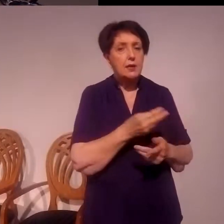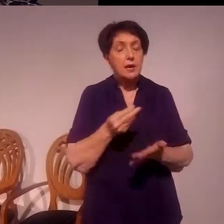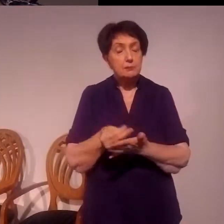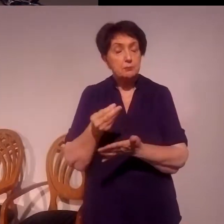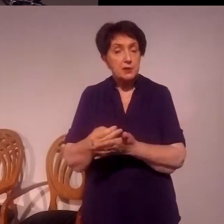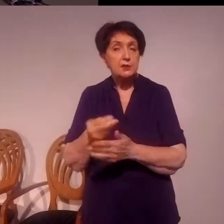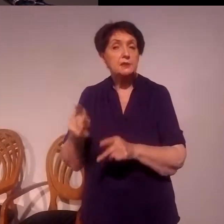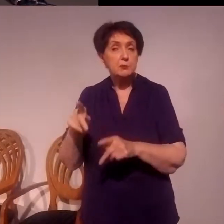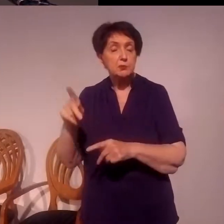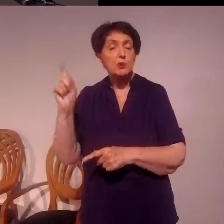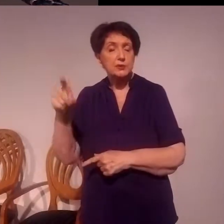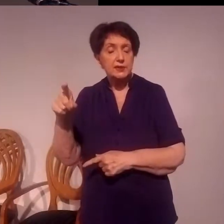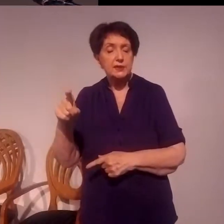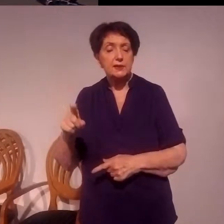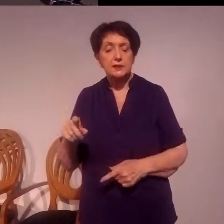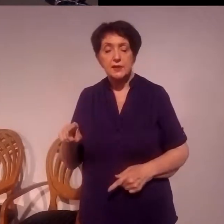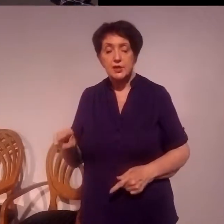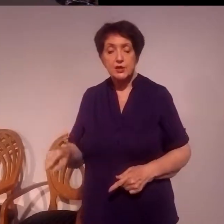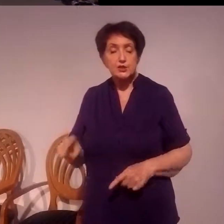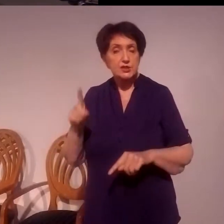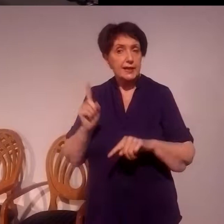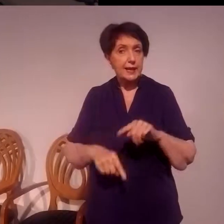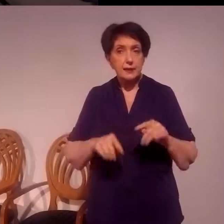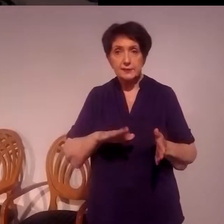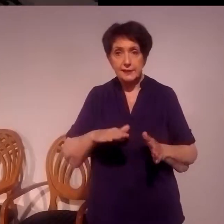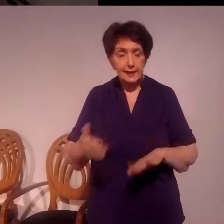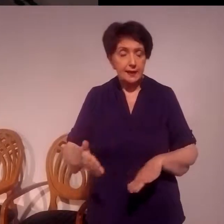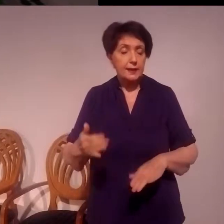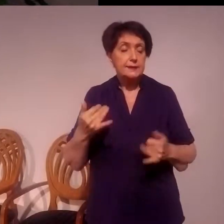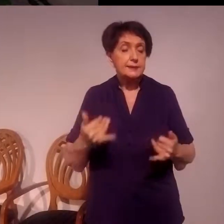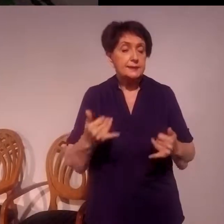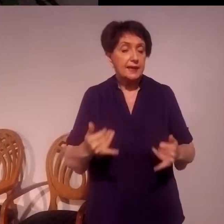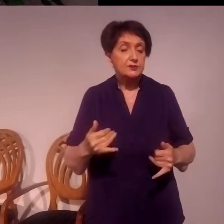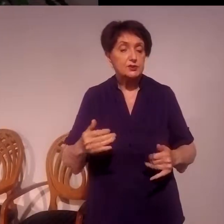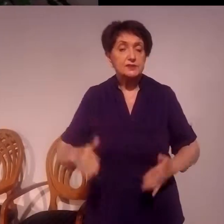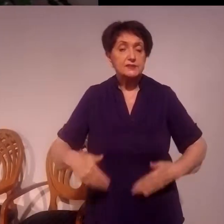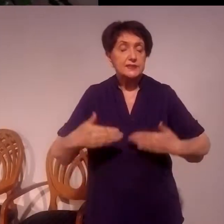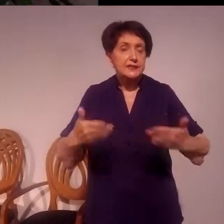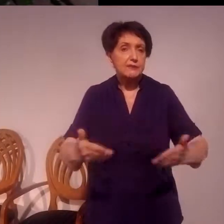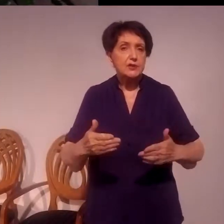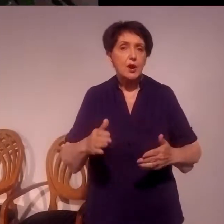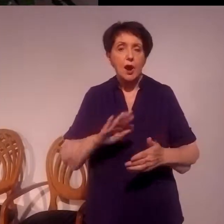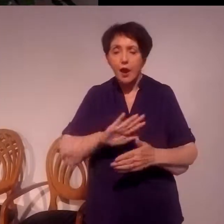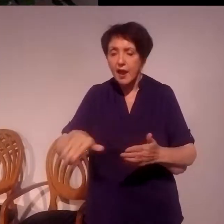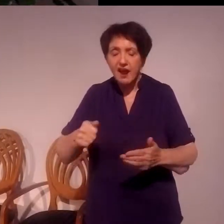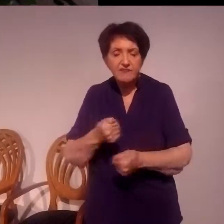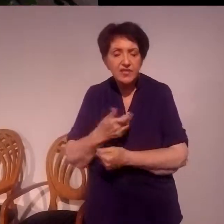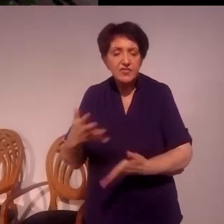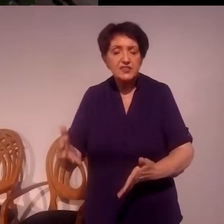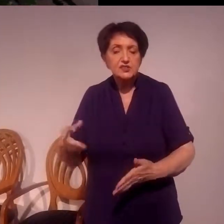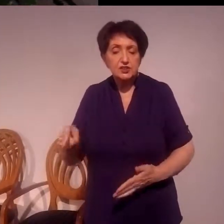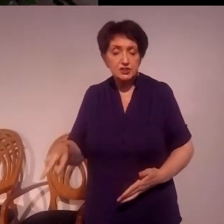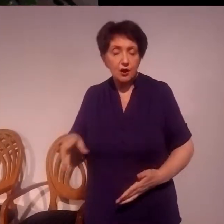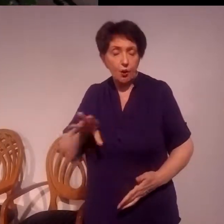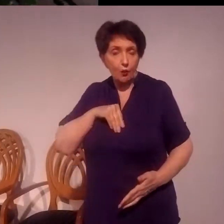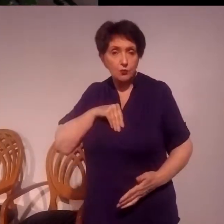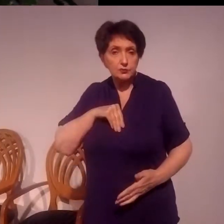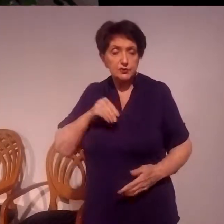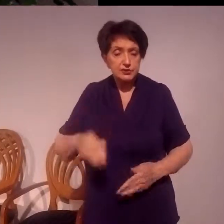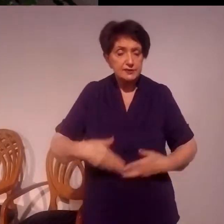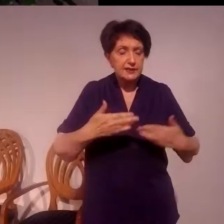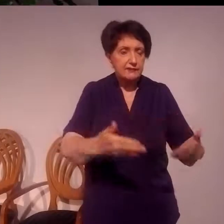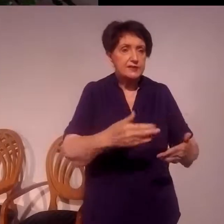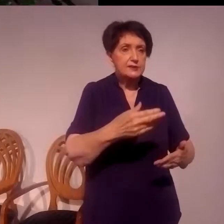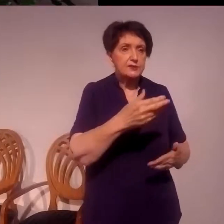news is that Louise Hay cannot die. She has now bequeathed her entire estate and all of her future royalties to the